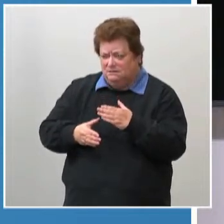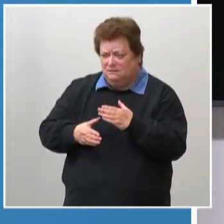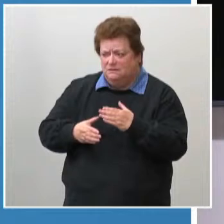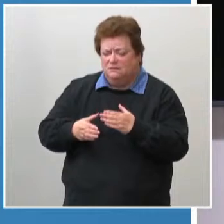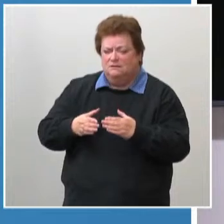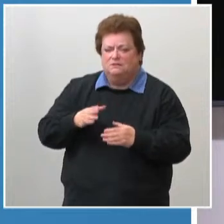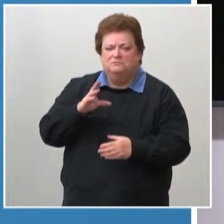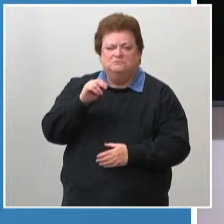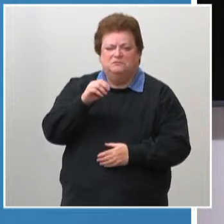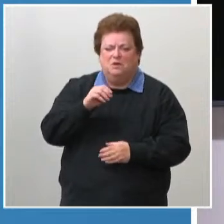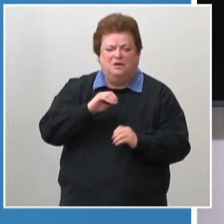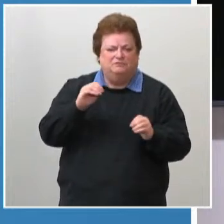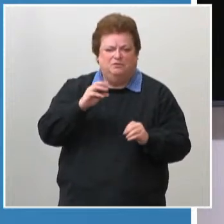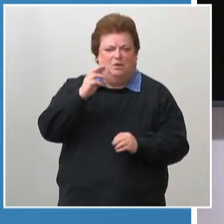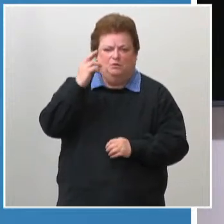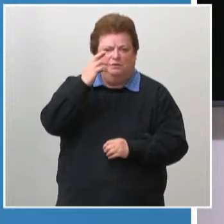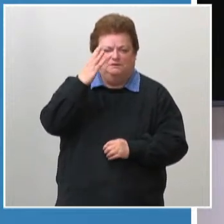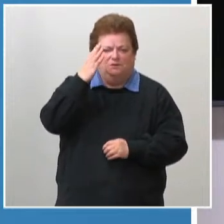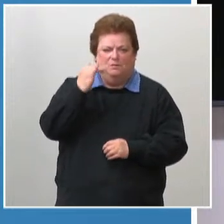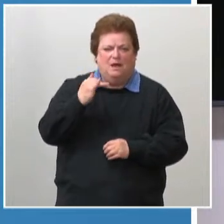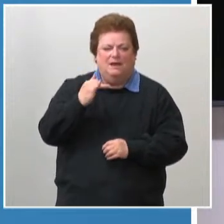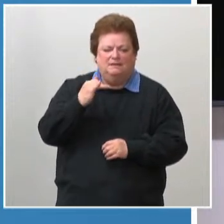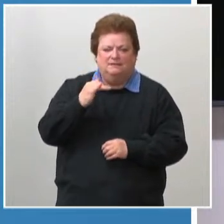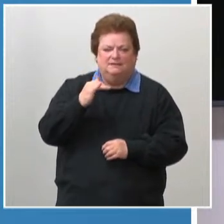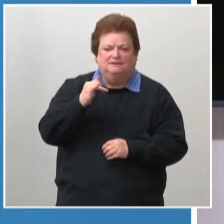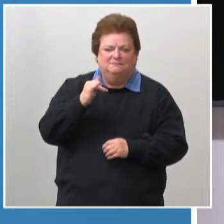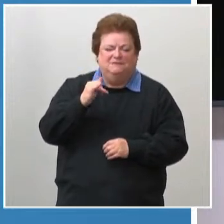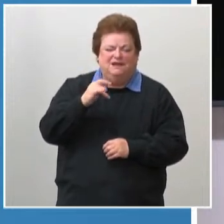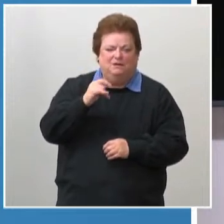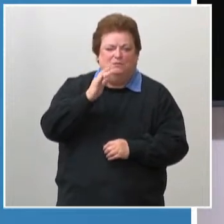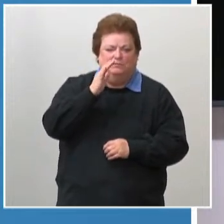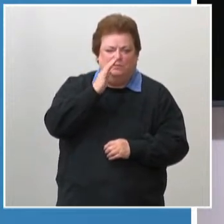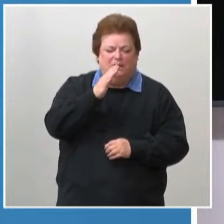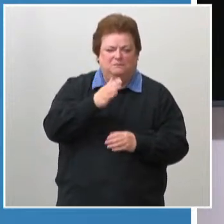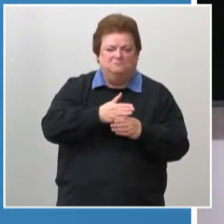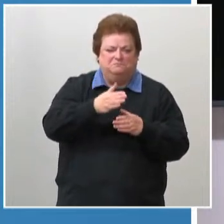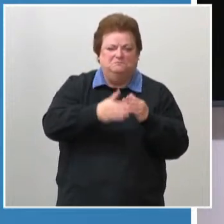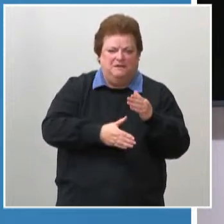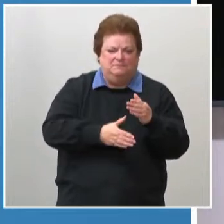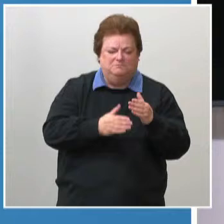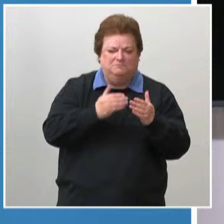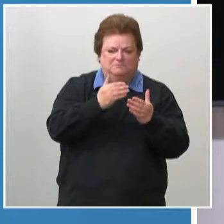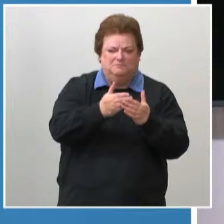I can't see any reason that it wouldn't expire. Okay.